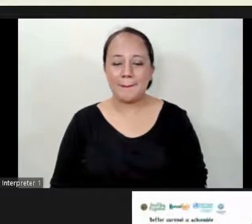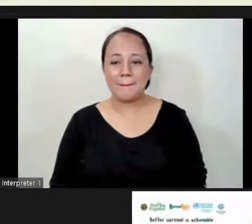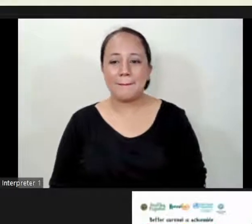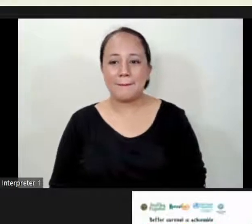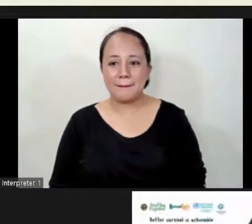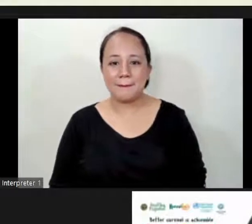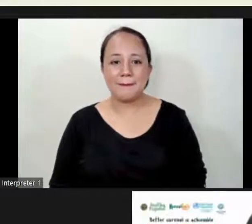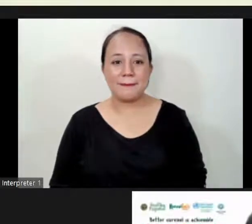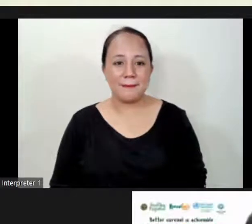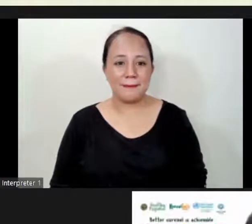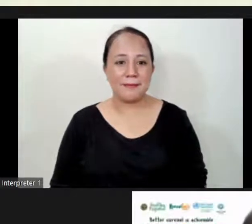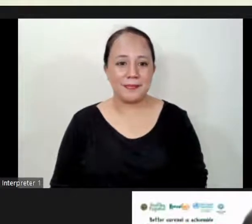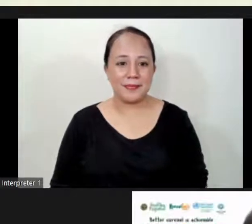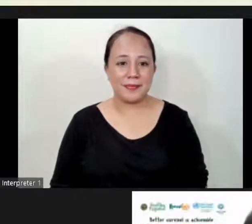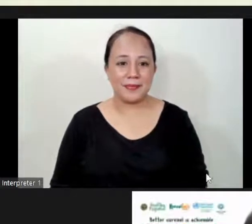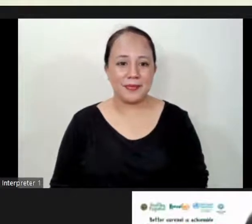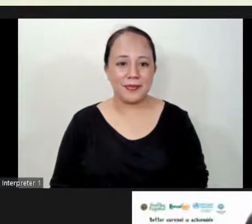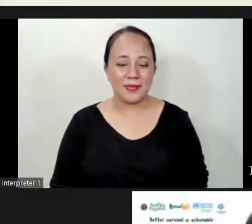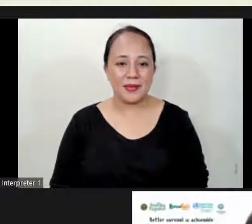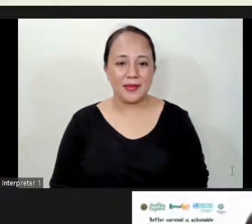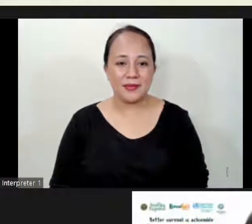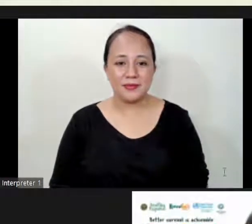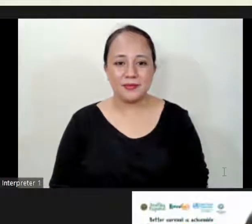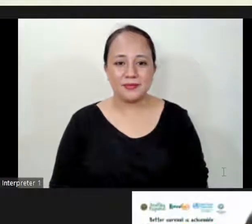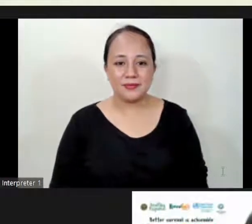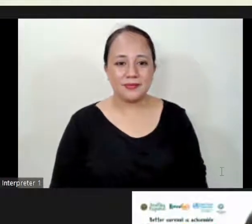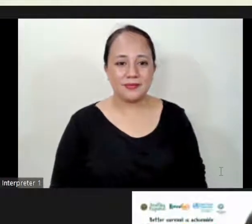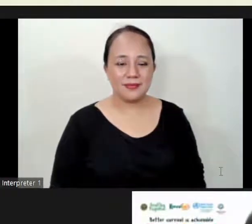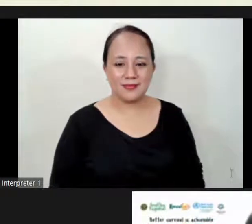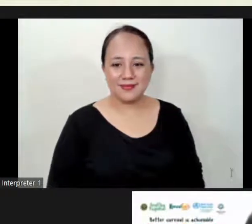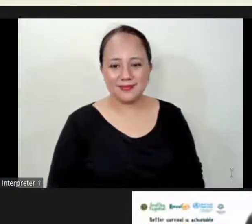Okay. Okay, Angie, can we hear from you now?